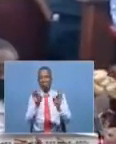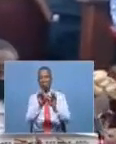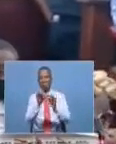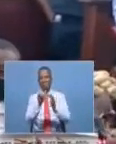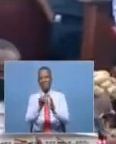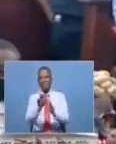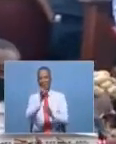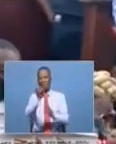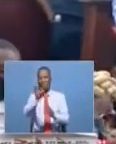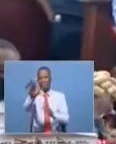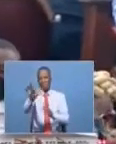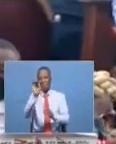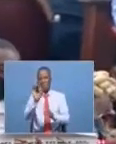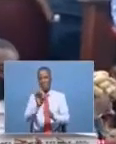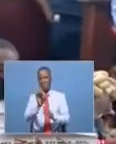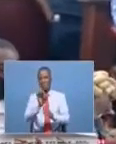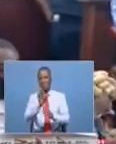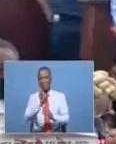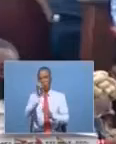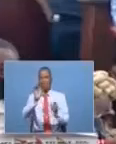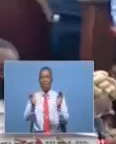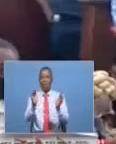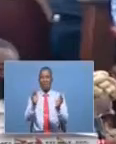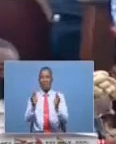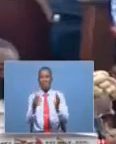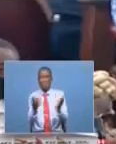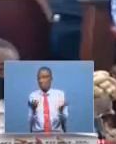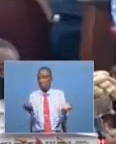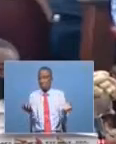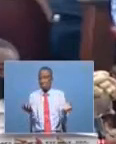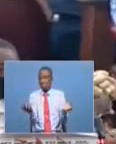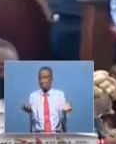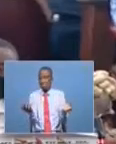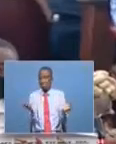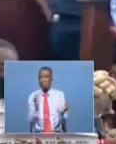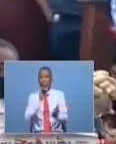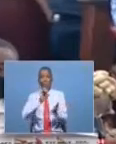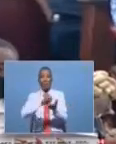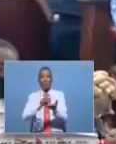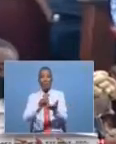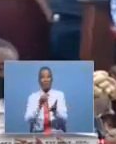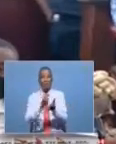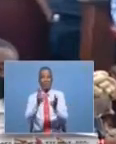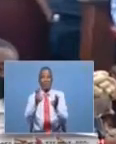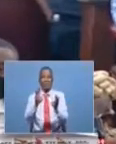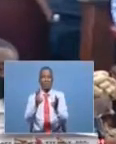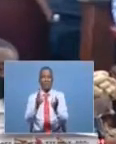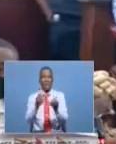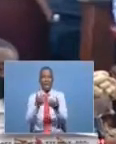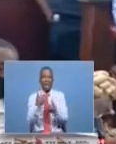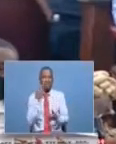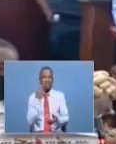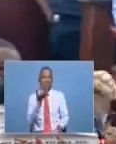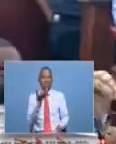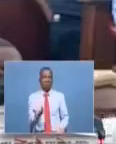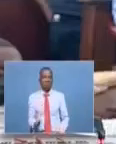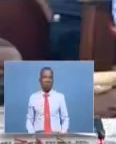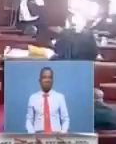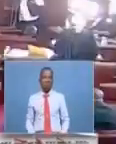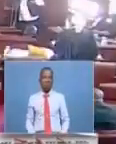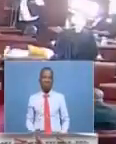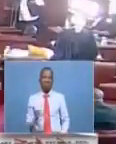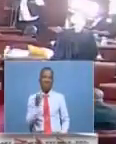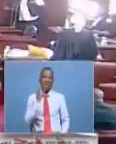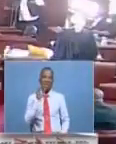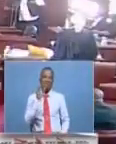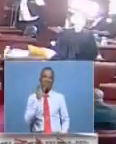lordships were deciding, it's not evident on the face. Mr. Chikasa, I think you've lost